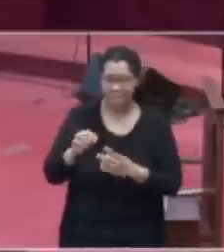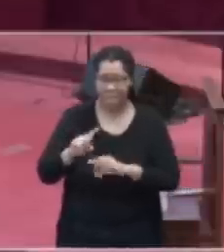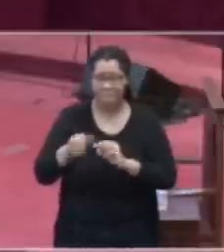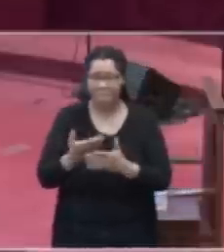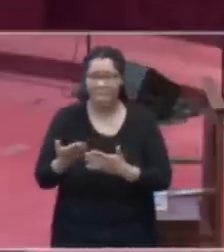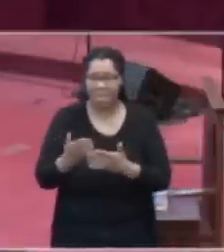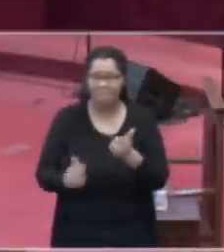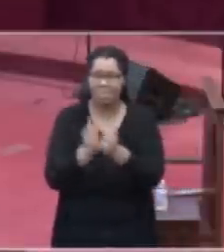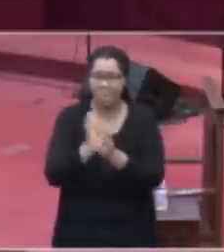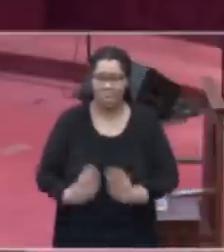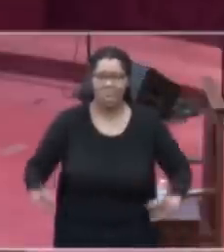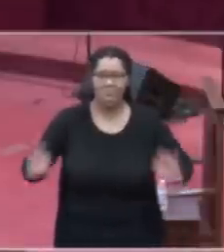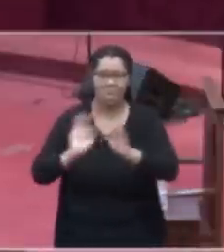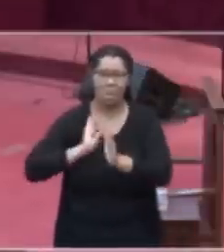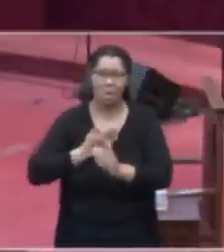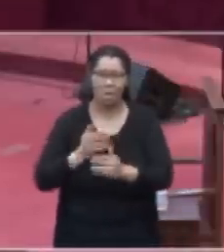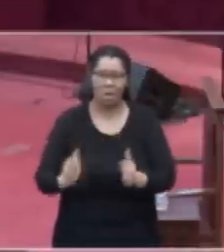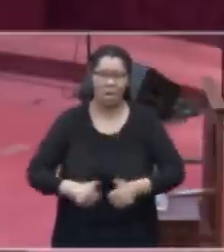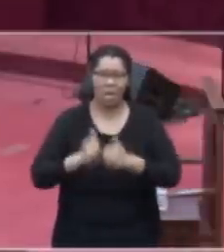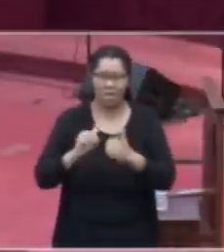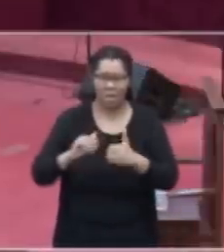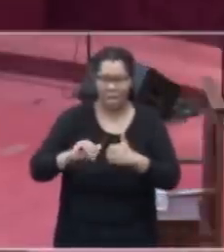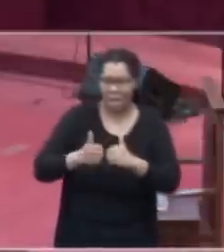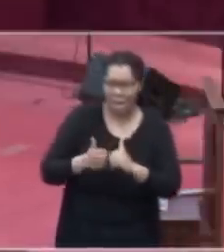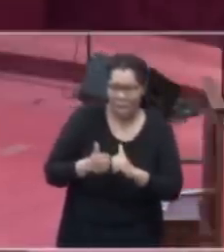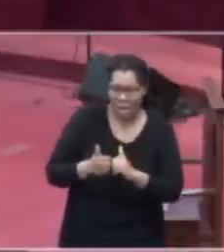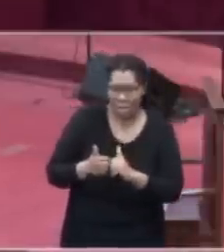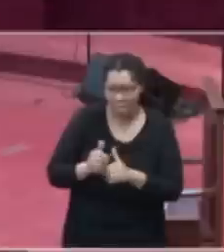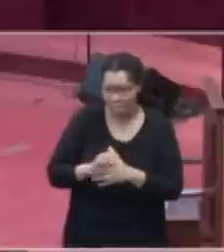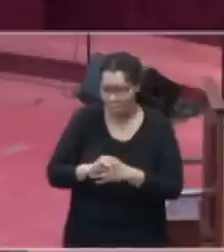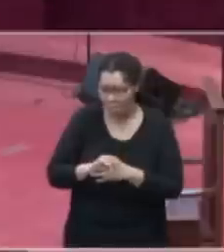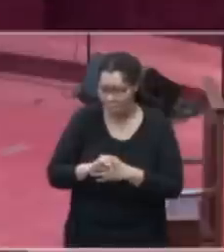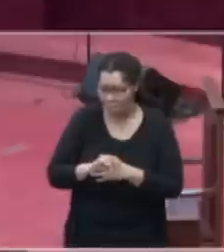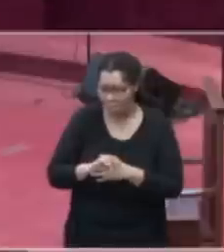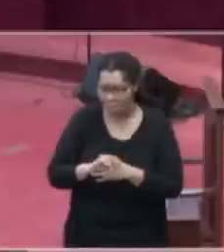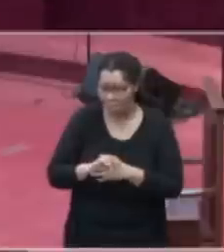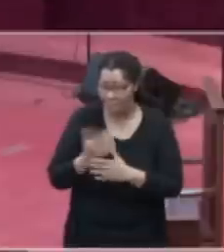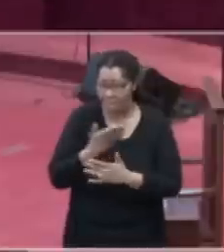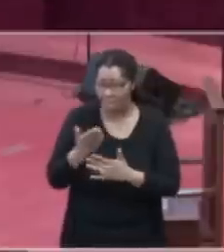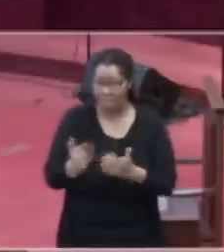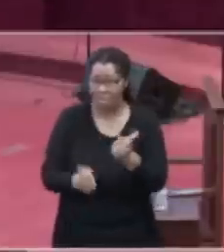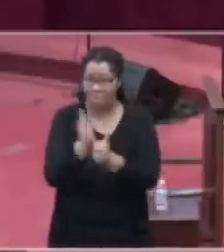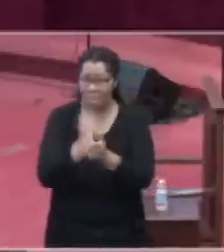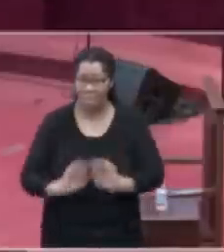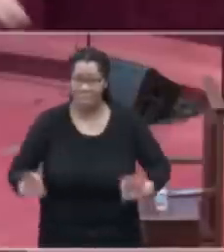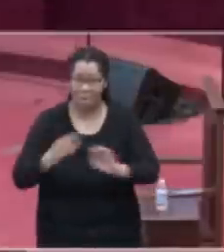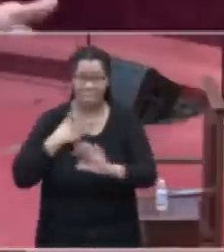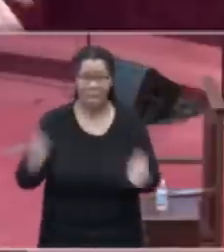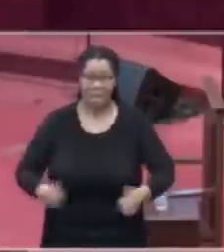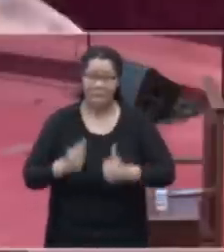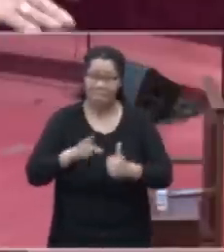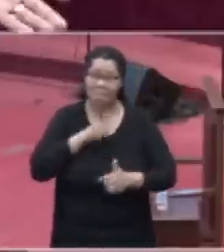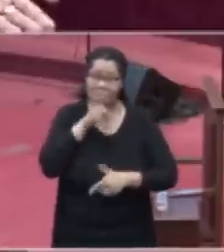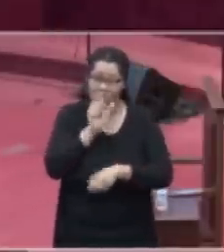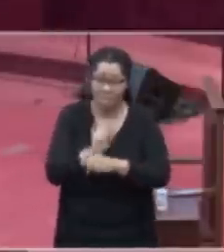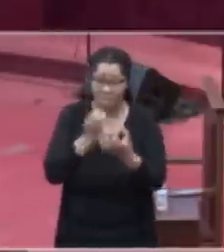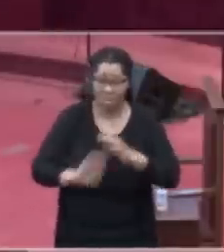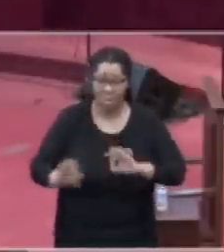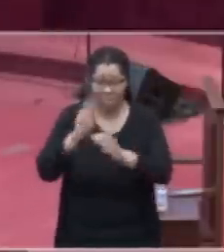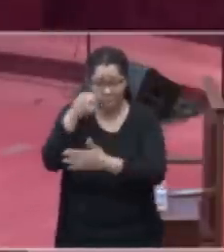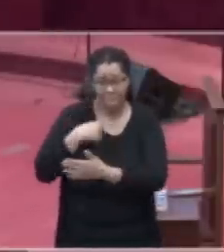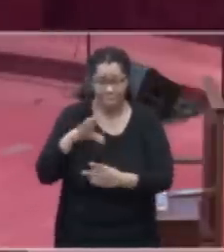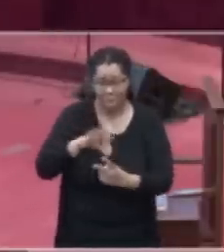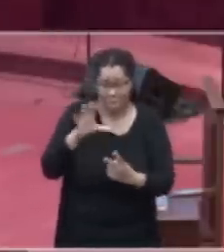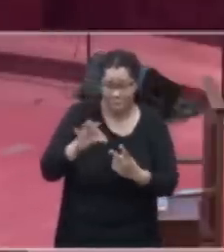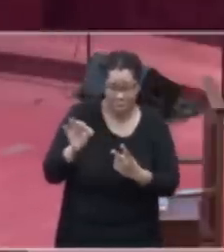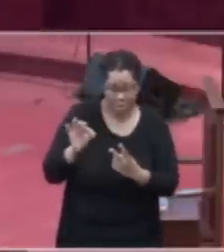in life. And how do I make what matters most in life matter most to me? Choices about